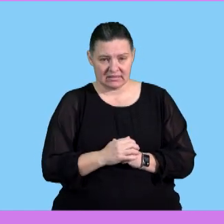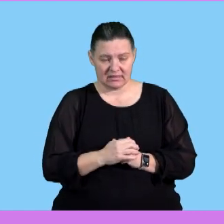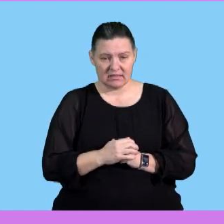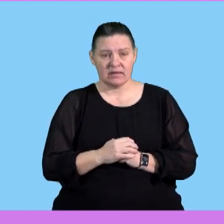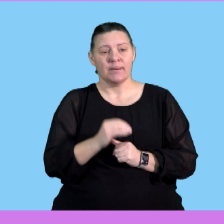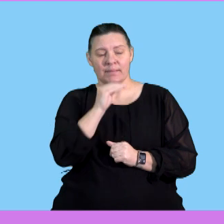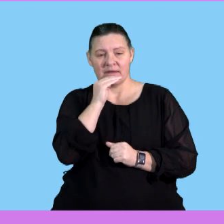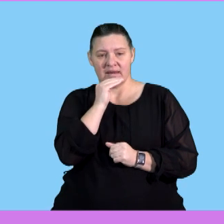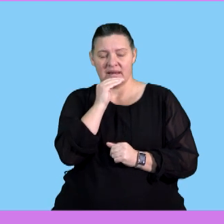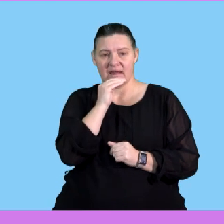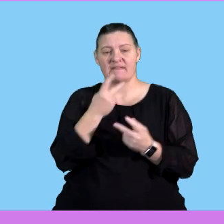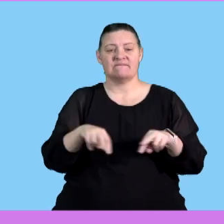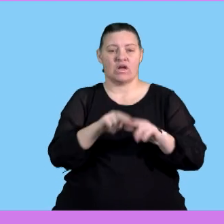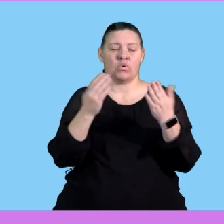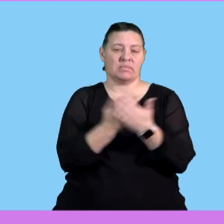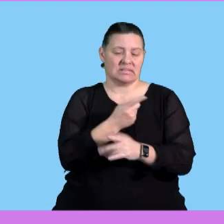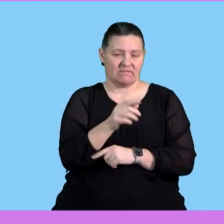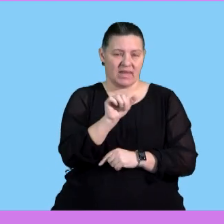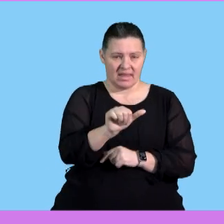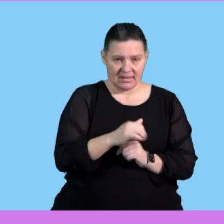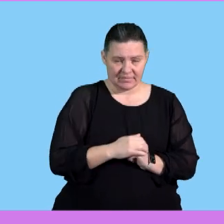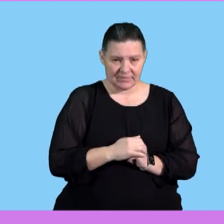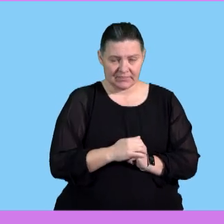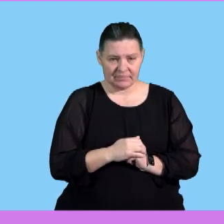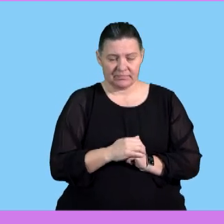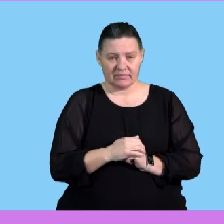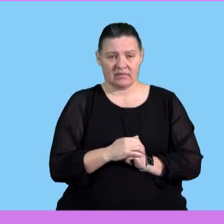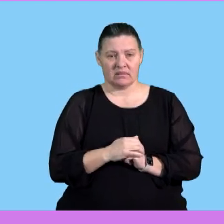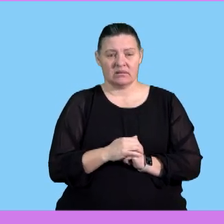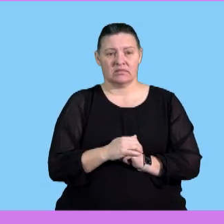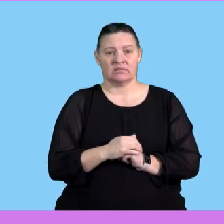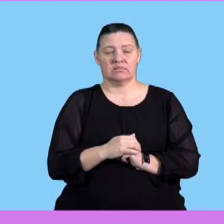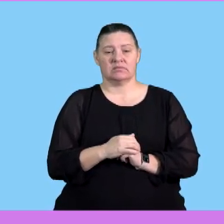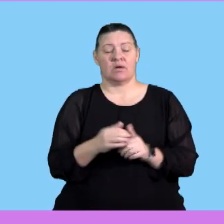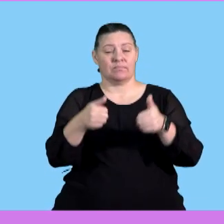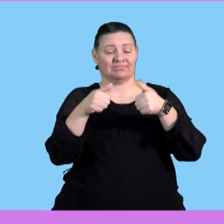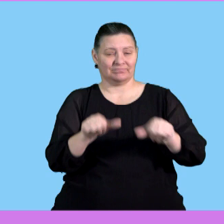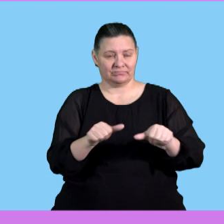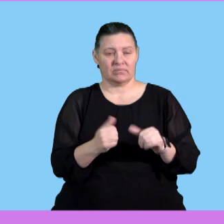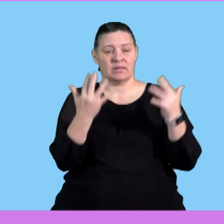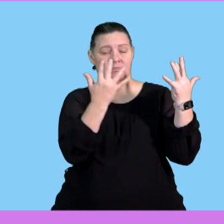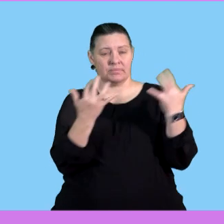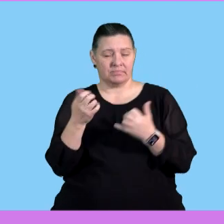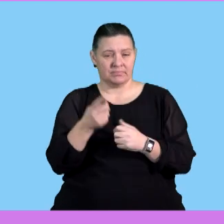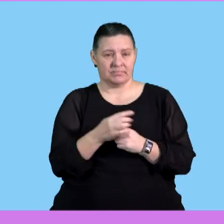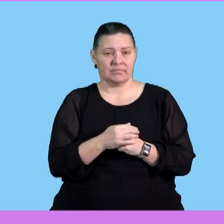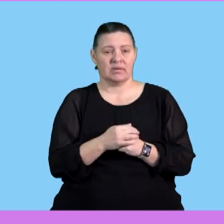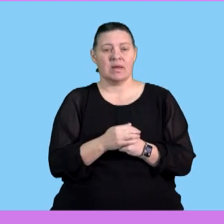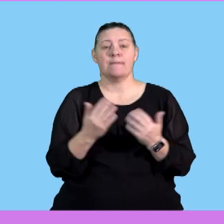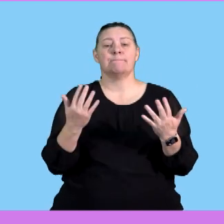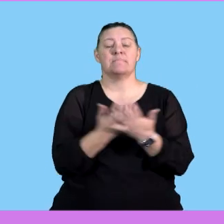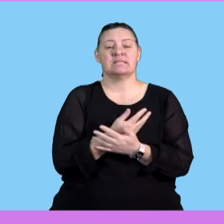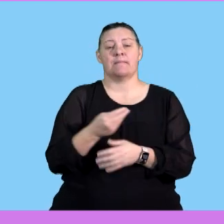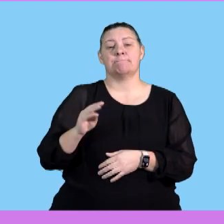27.23, which is our missing value of A. Now, we move to calculate